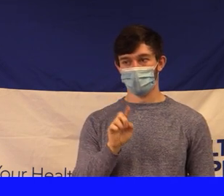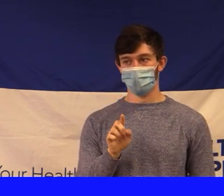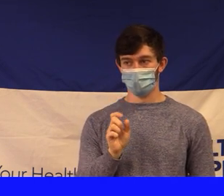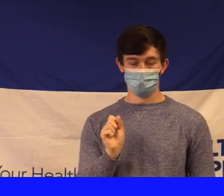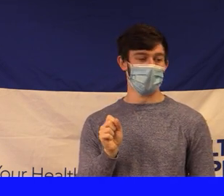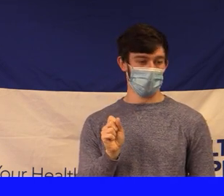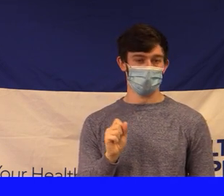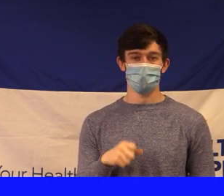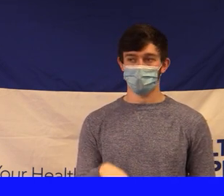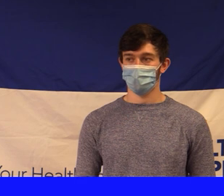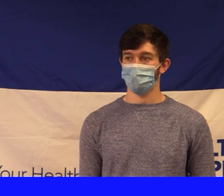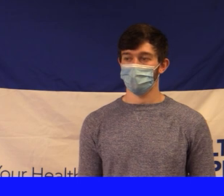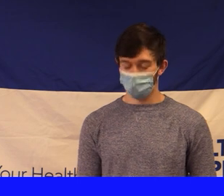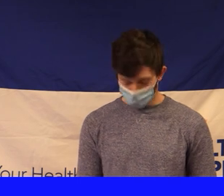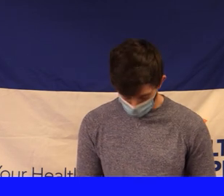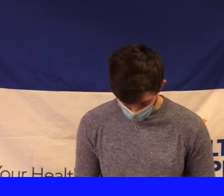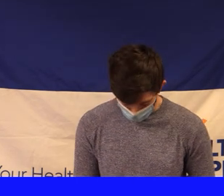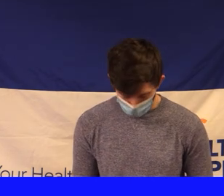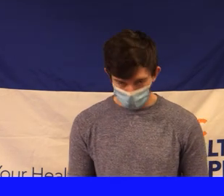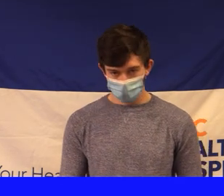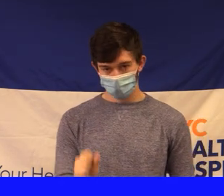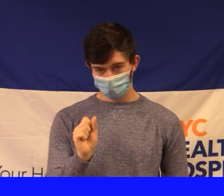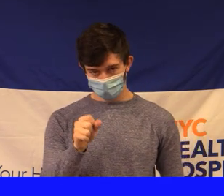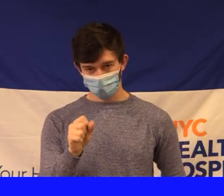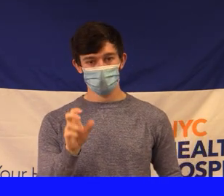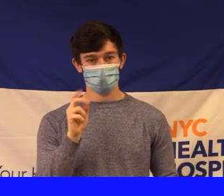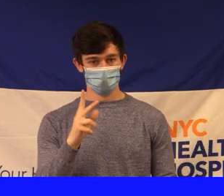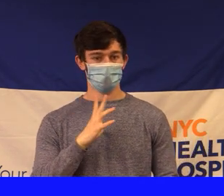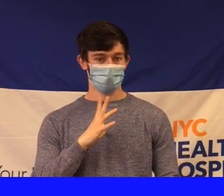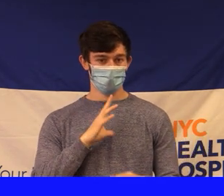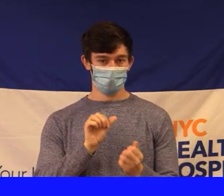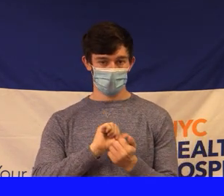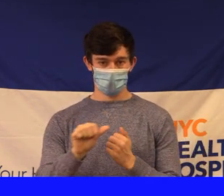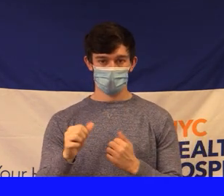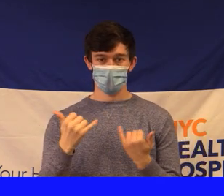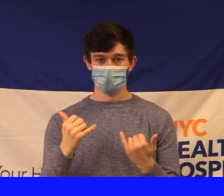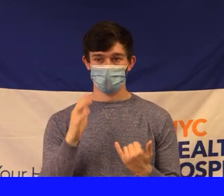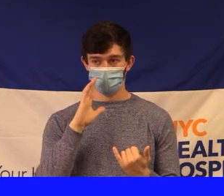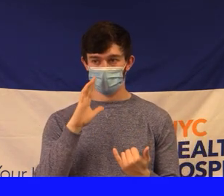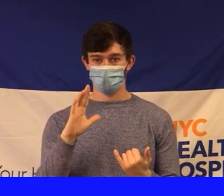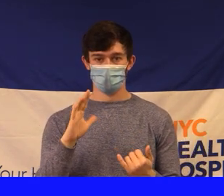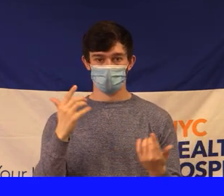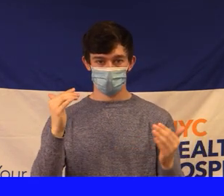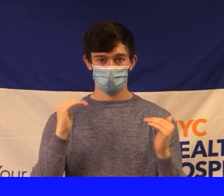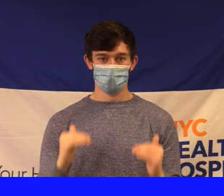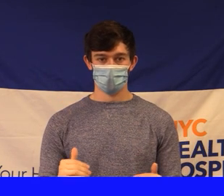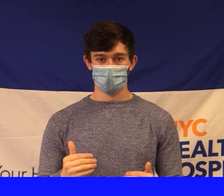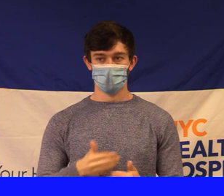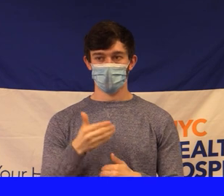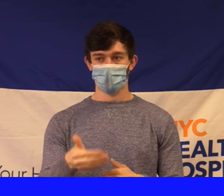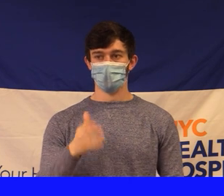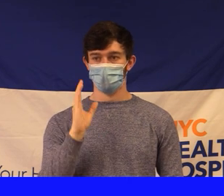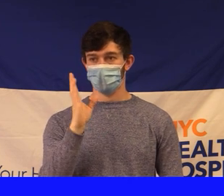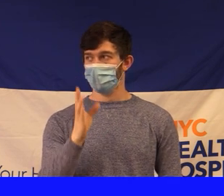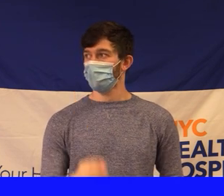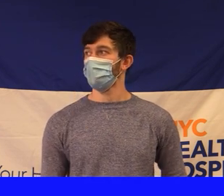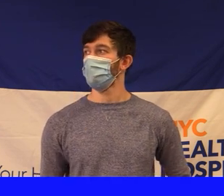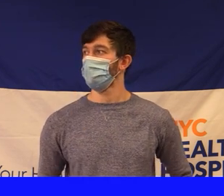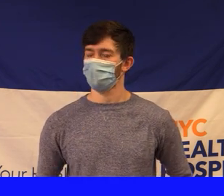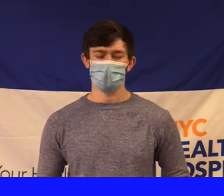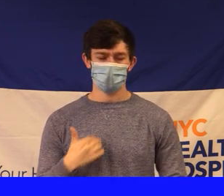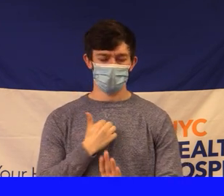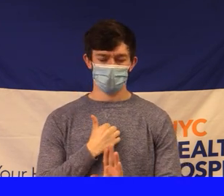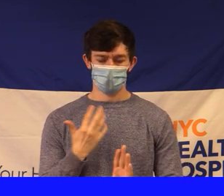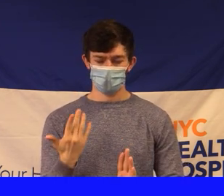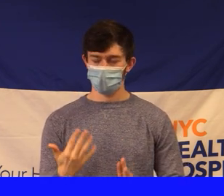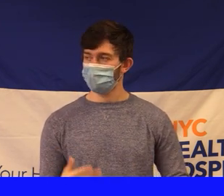Yes. Okay, we have unanimous passing, and we can go on now to our next presentation. Oh, I'm sorry, Barry